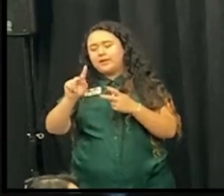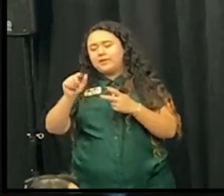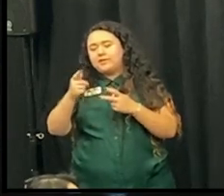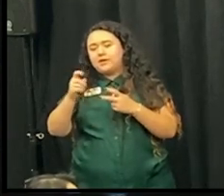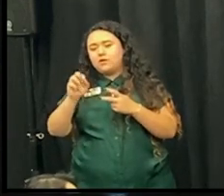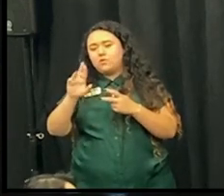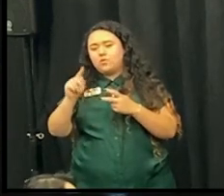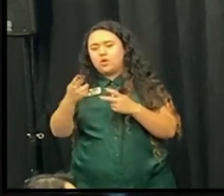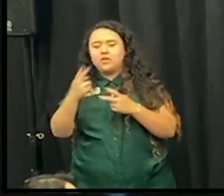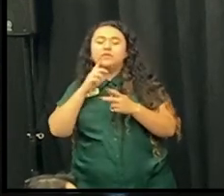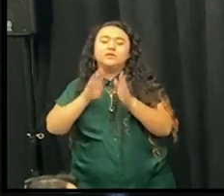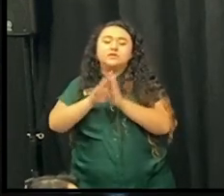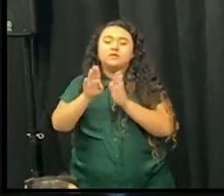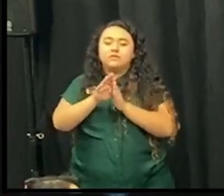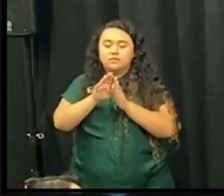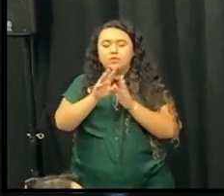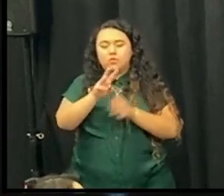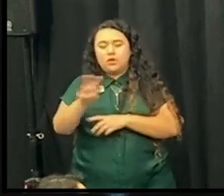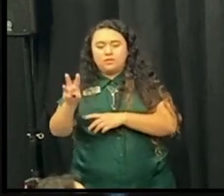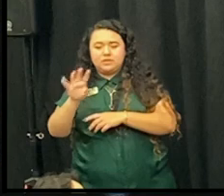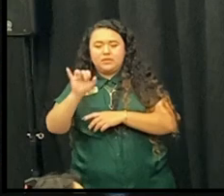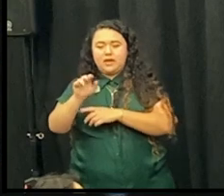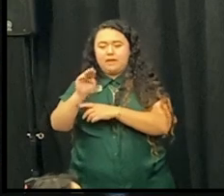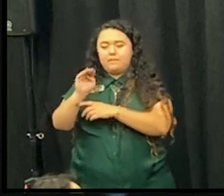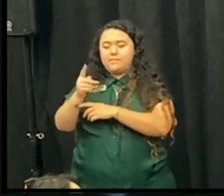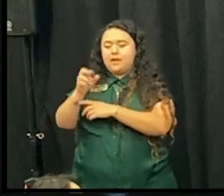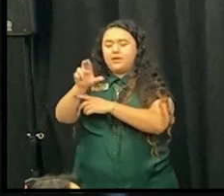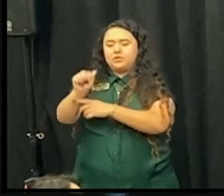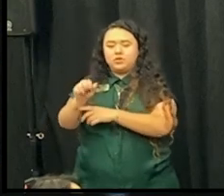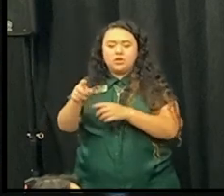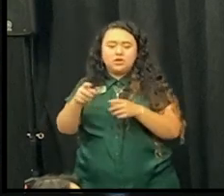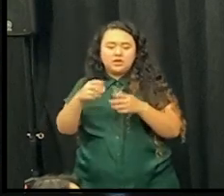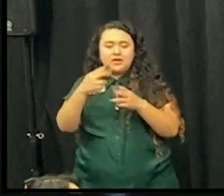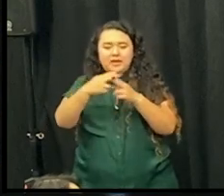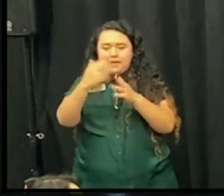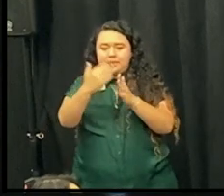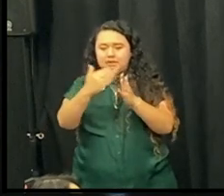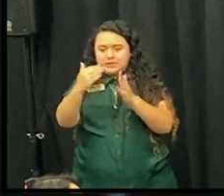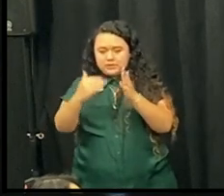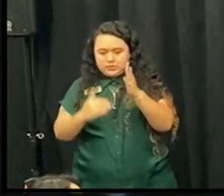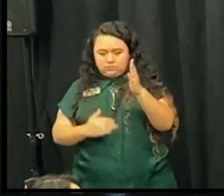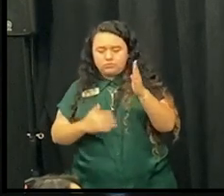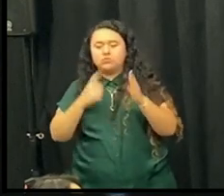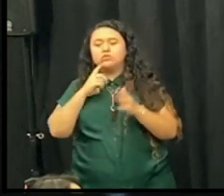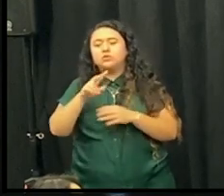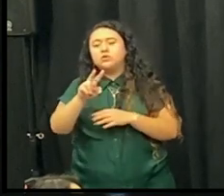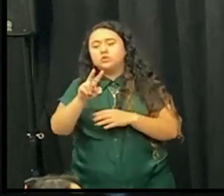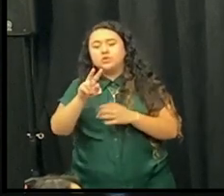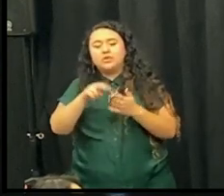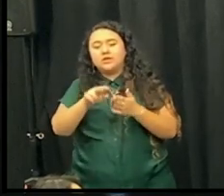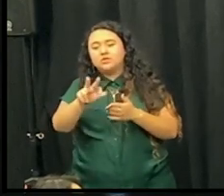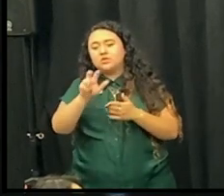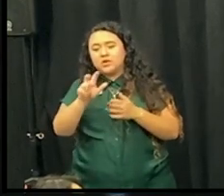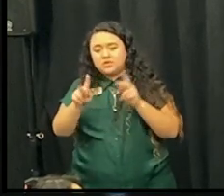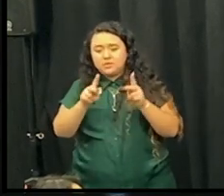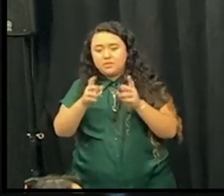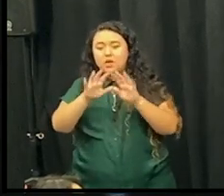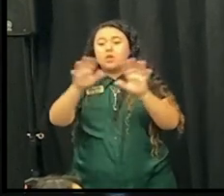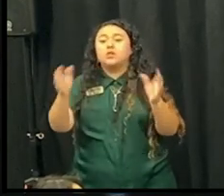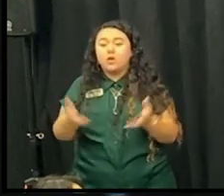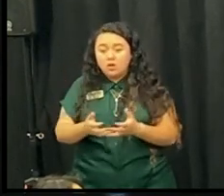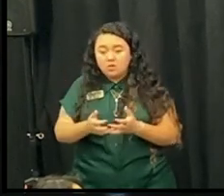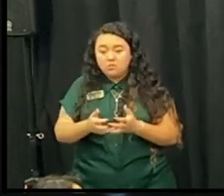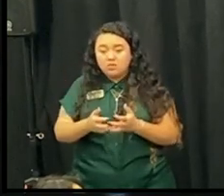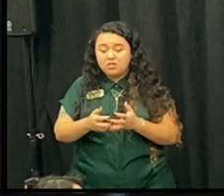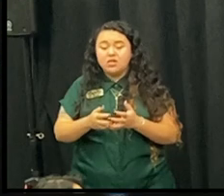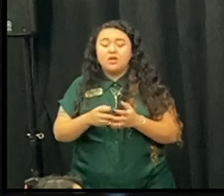beginning of what became the Maestra Directory, which now has 2,300 people in it. It's global. Wow. And it is people, I